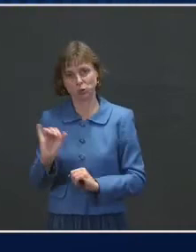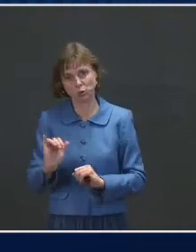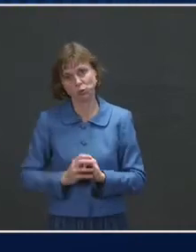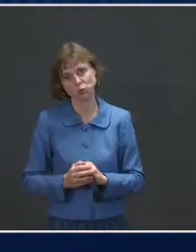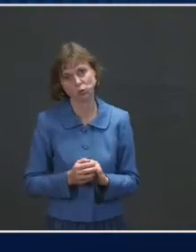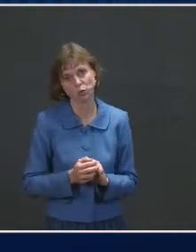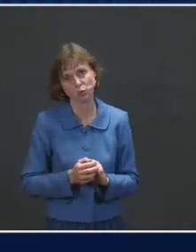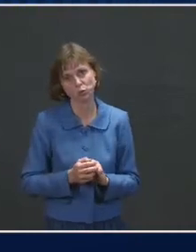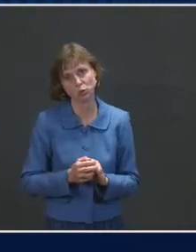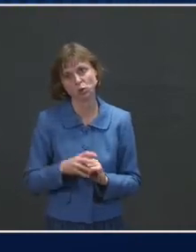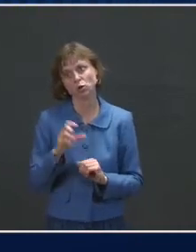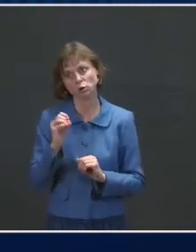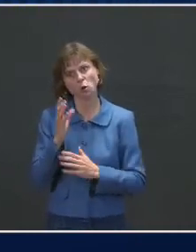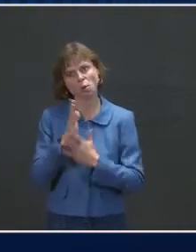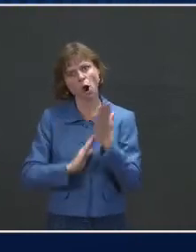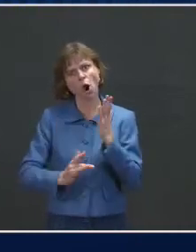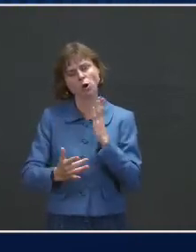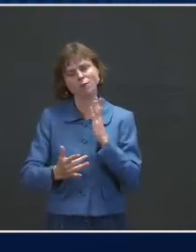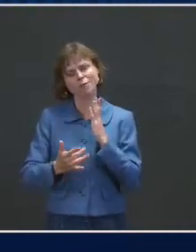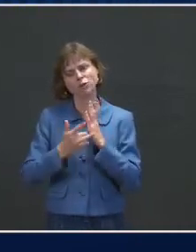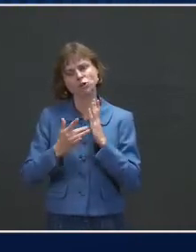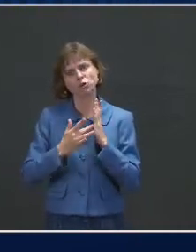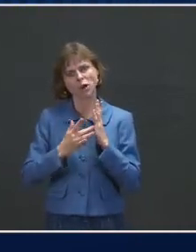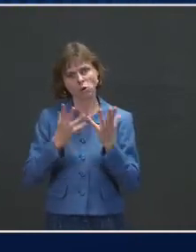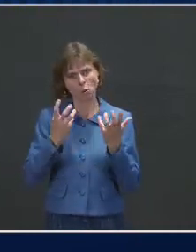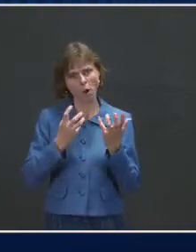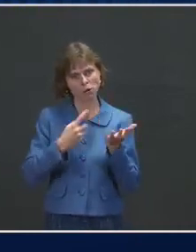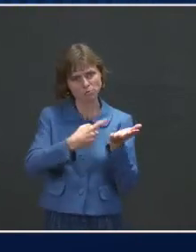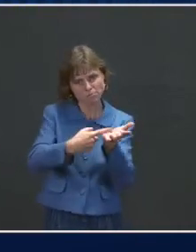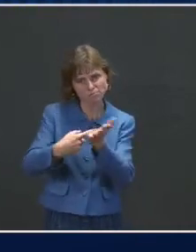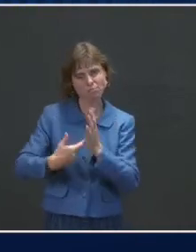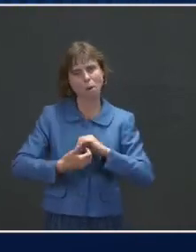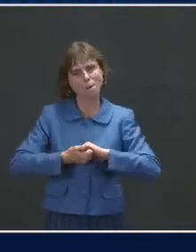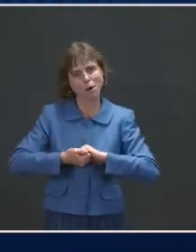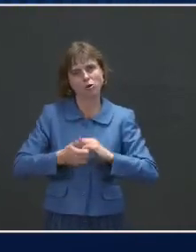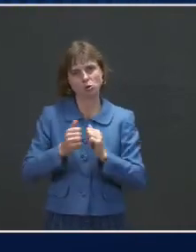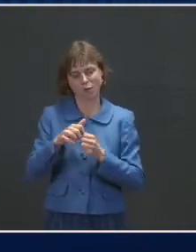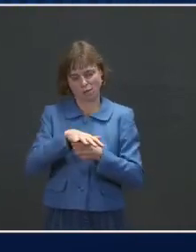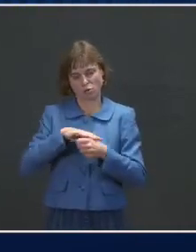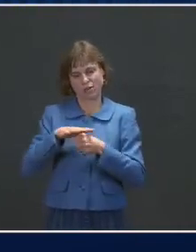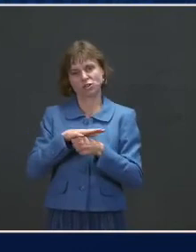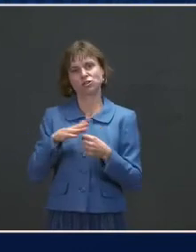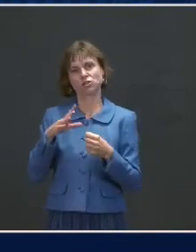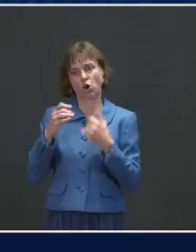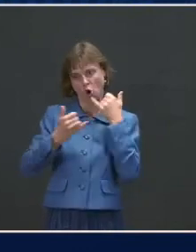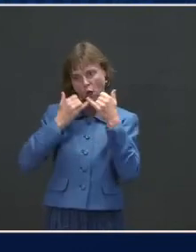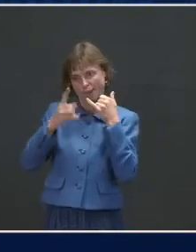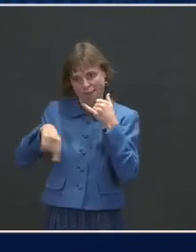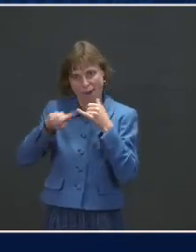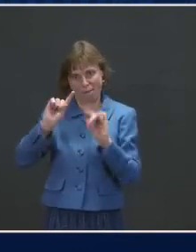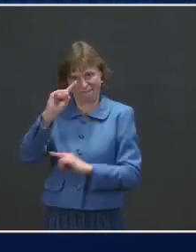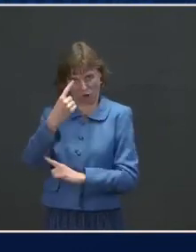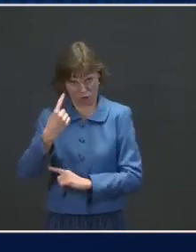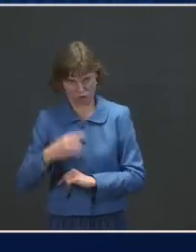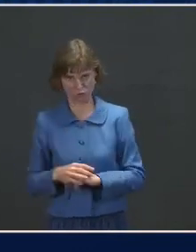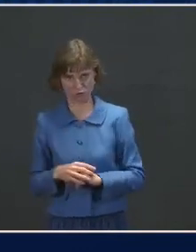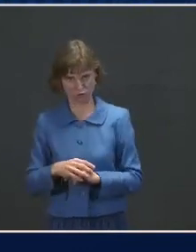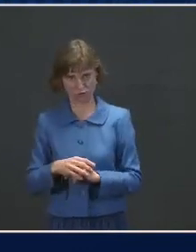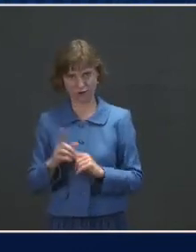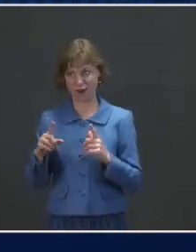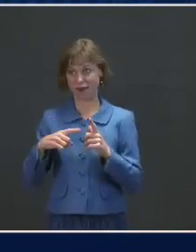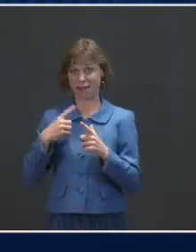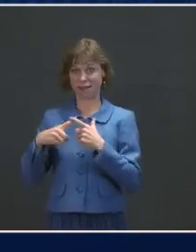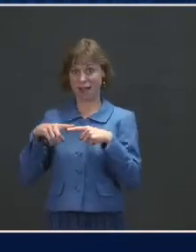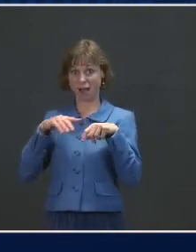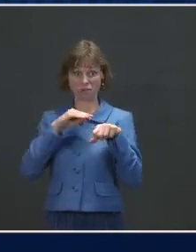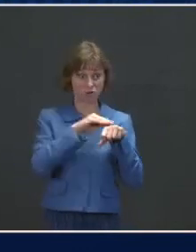engaging with partners in the region and allies and doing those calls and engagements first, and also having consultations with Democrats